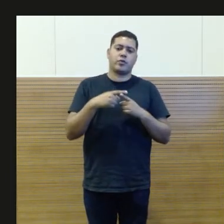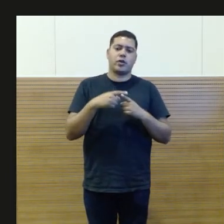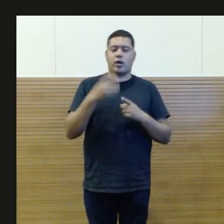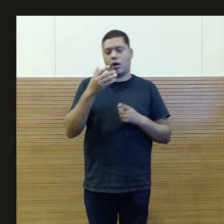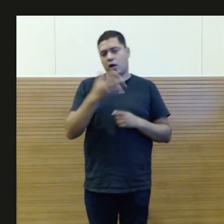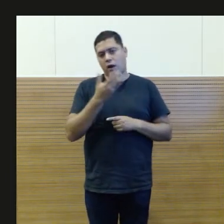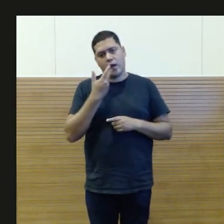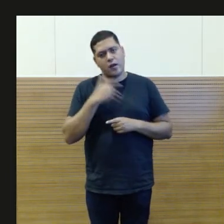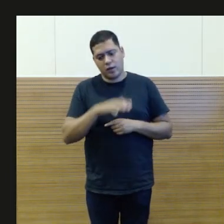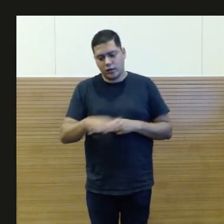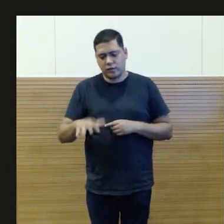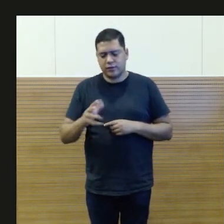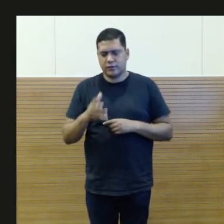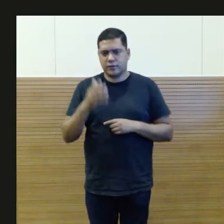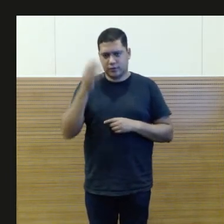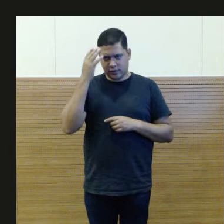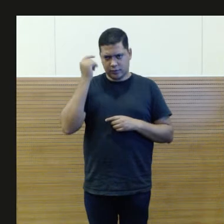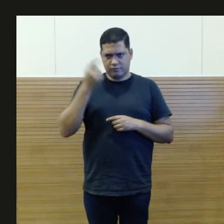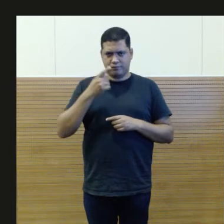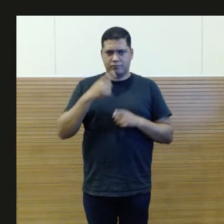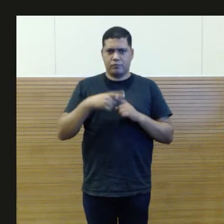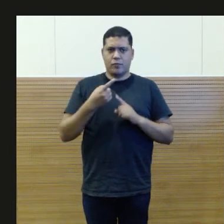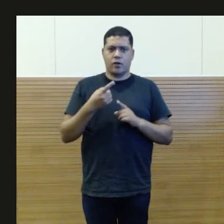It's a self-assessment, and at the end,